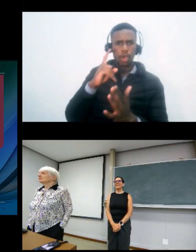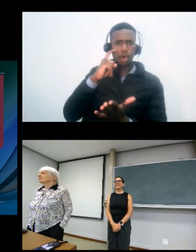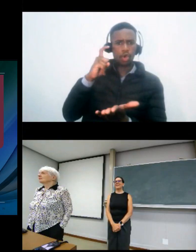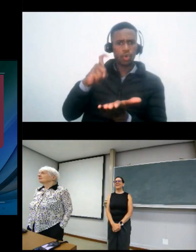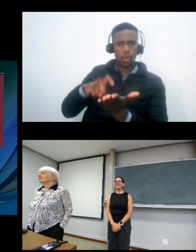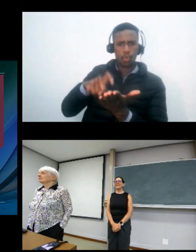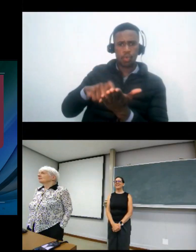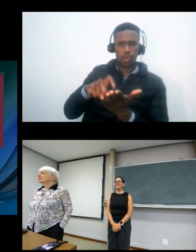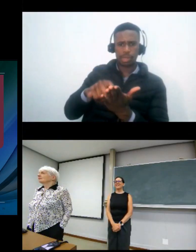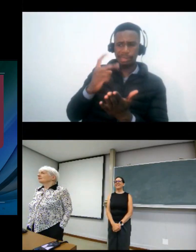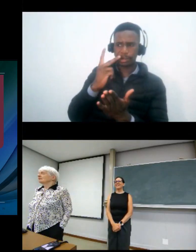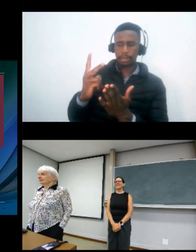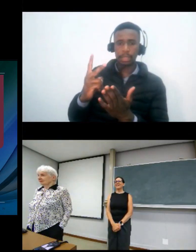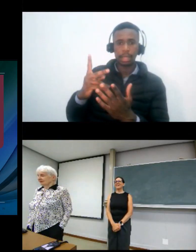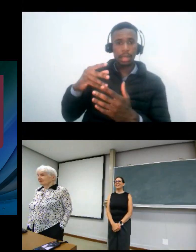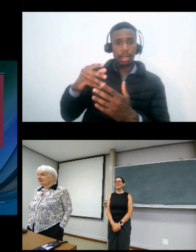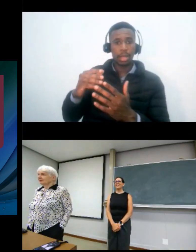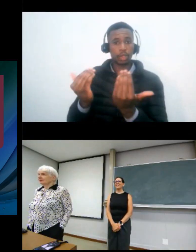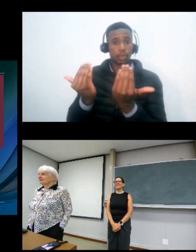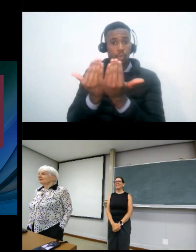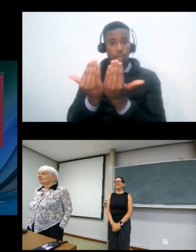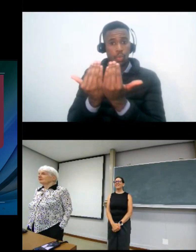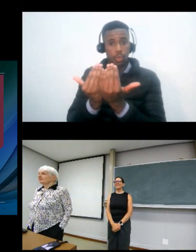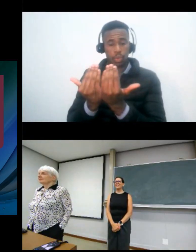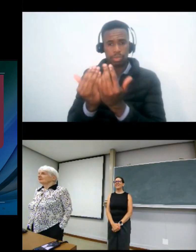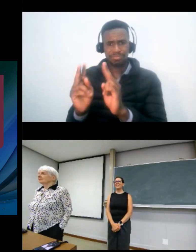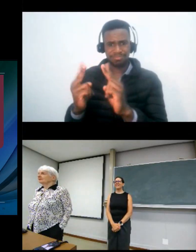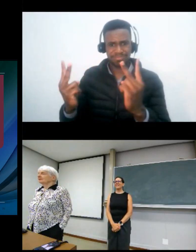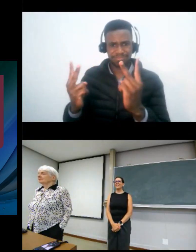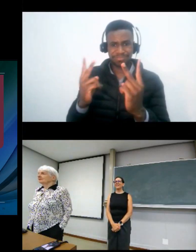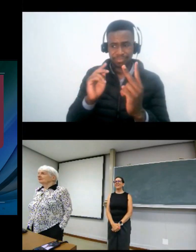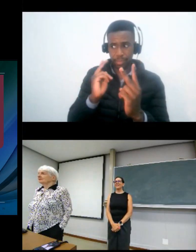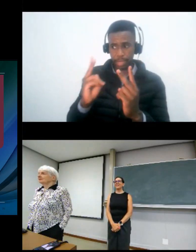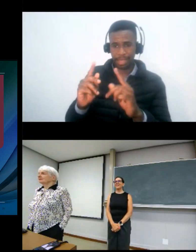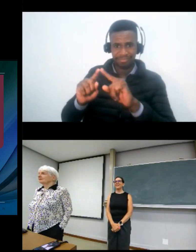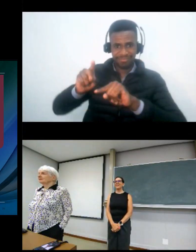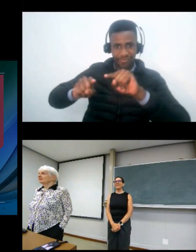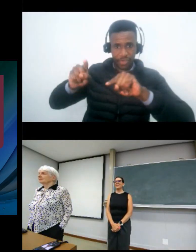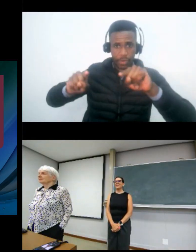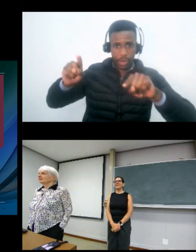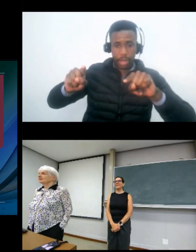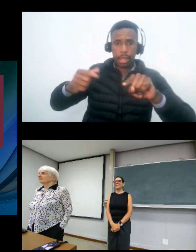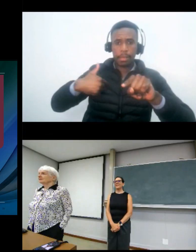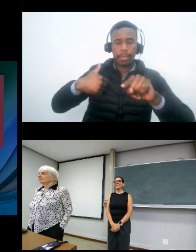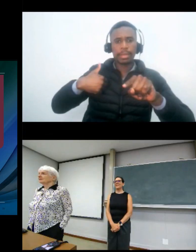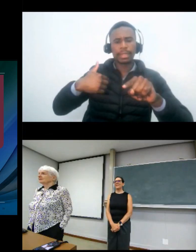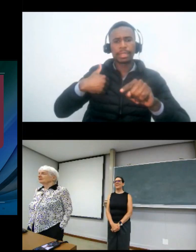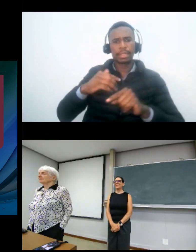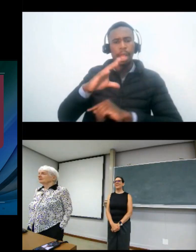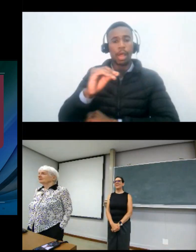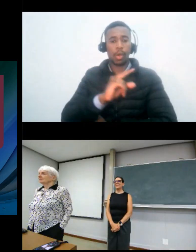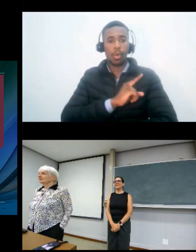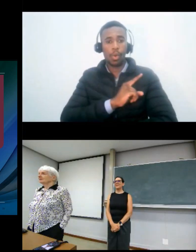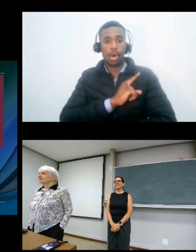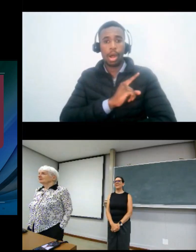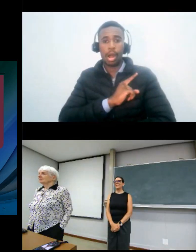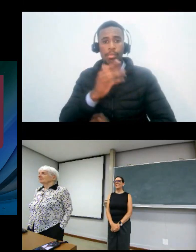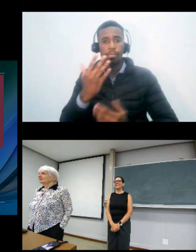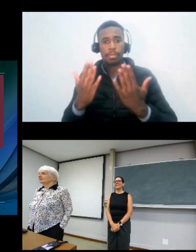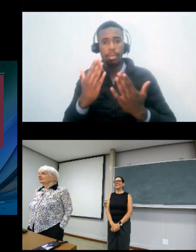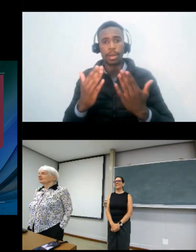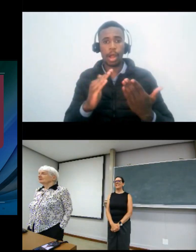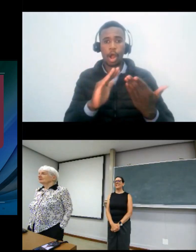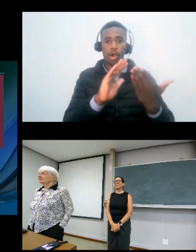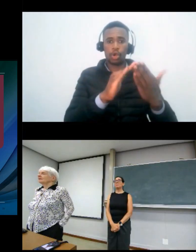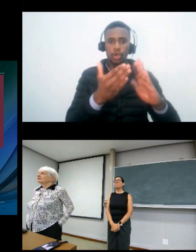school characteristics. I ask because there is some work relating like community size to